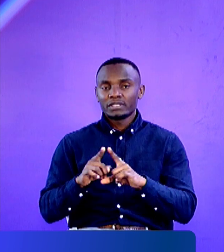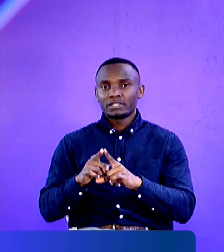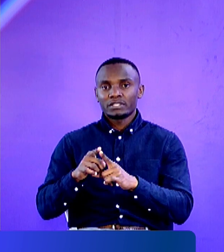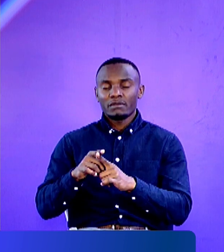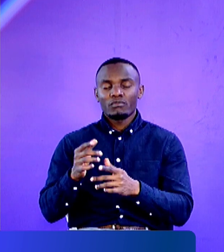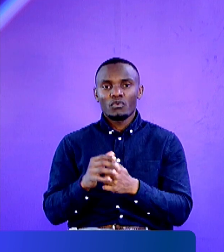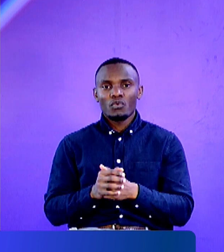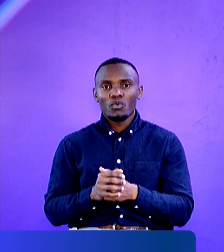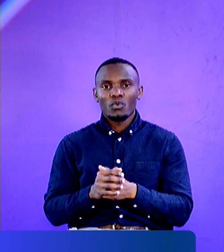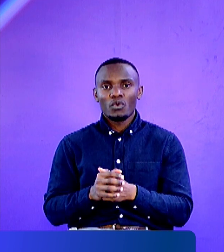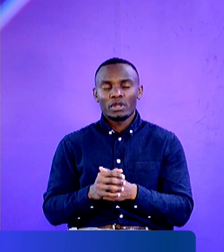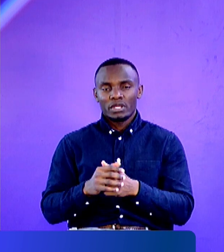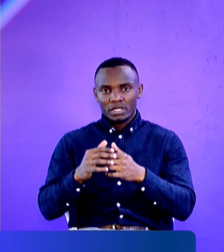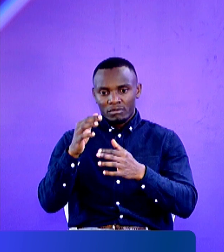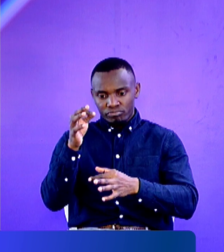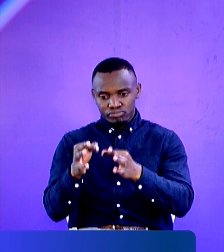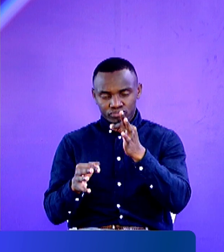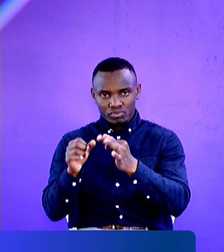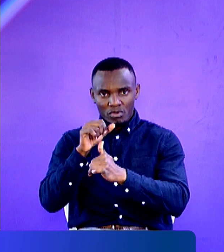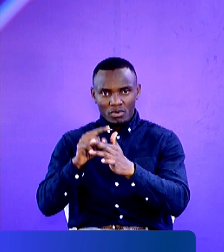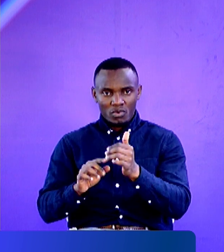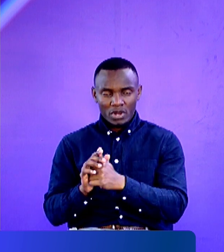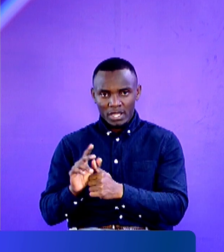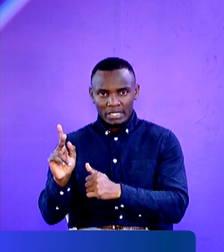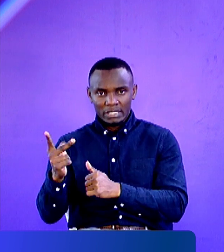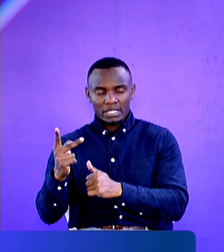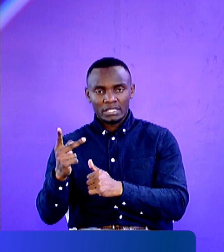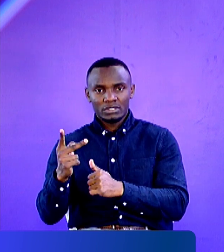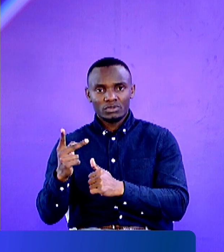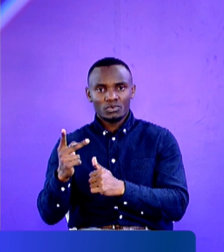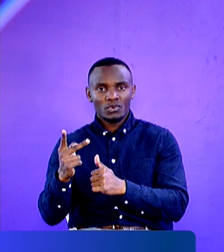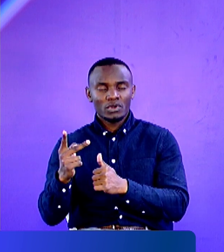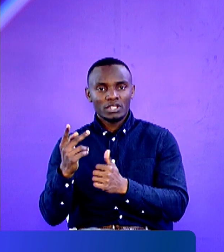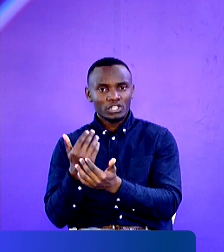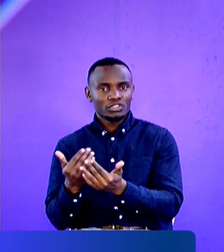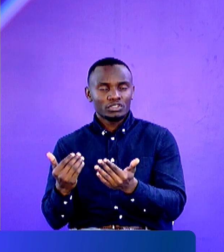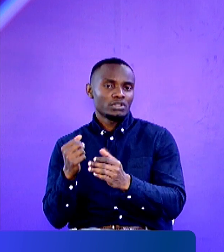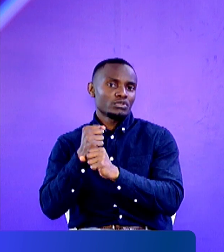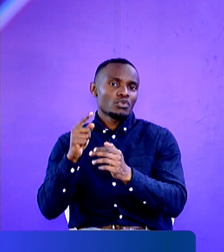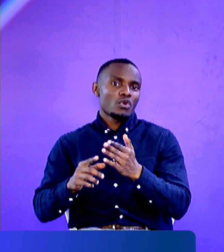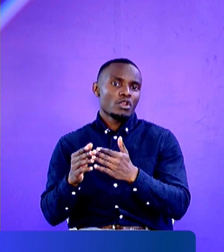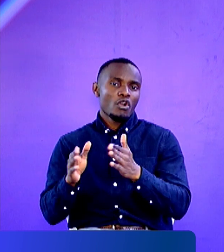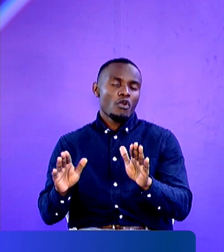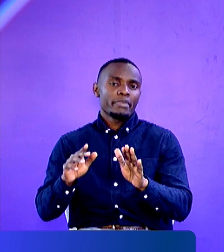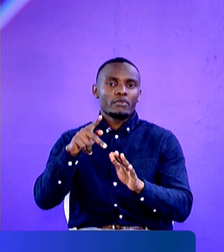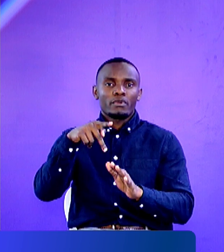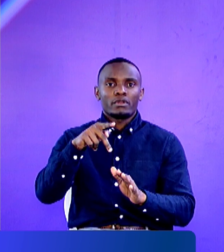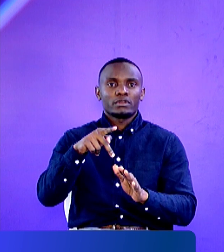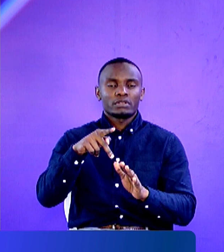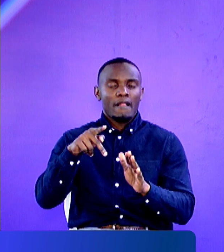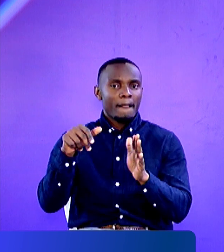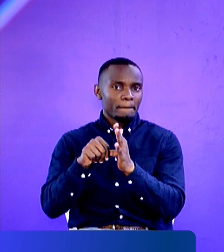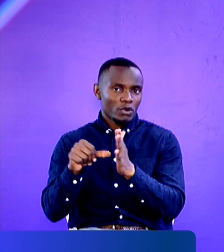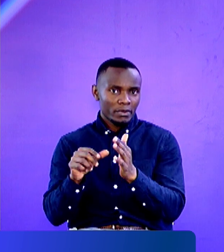British soldiers to open Pandora's box. That is on page 3. And among other stories in